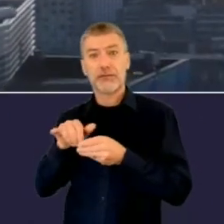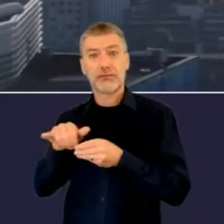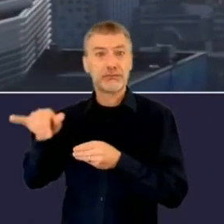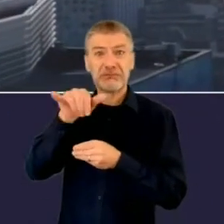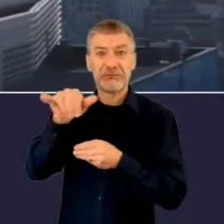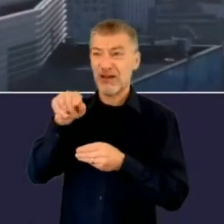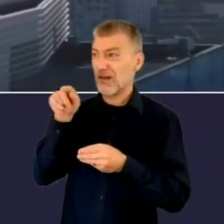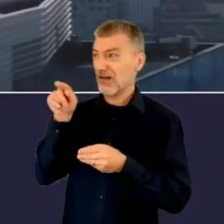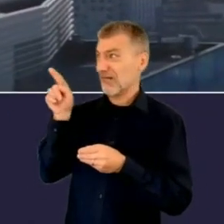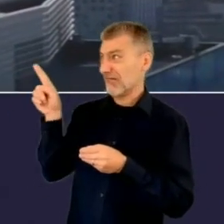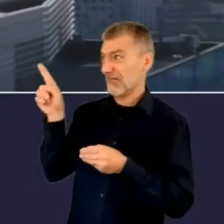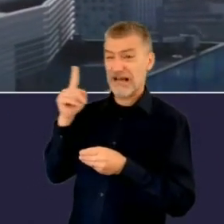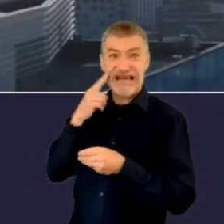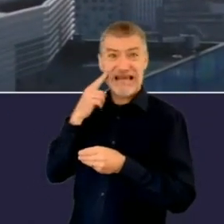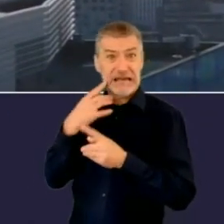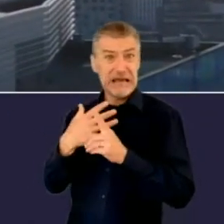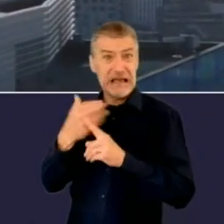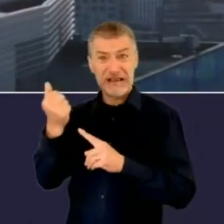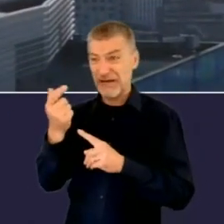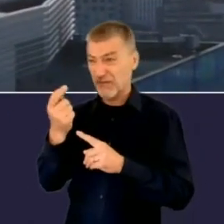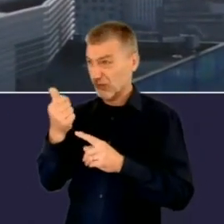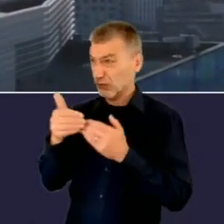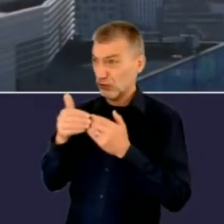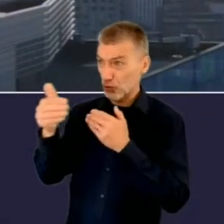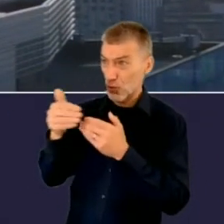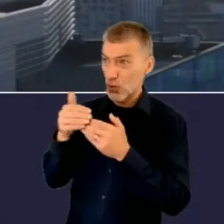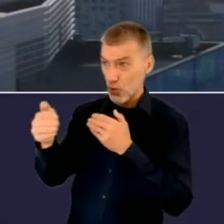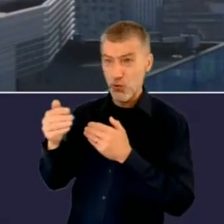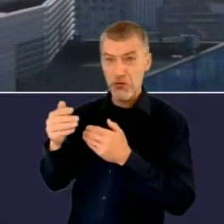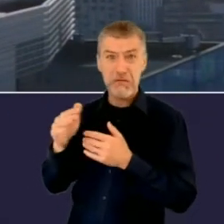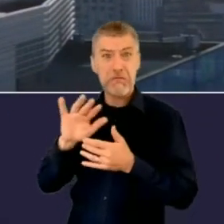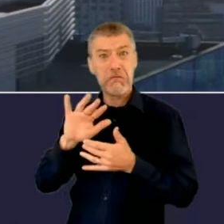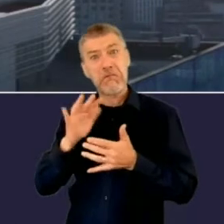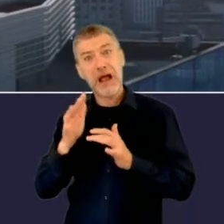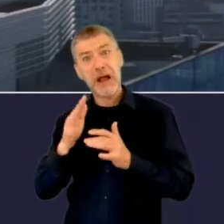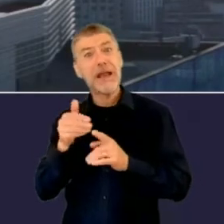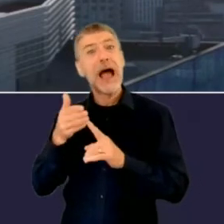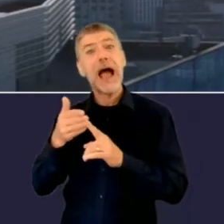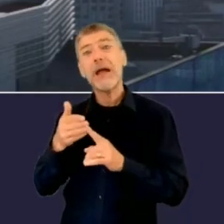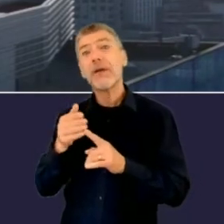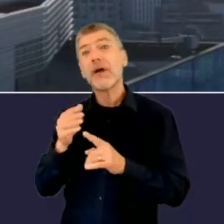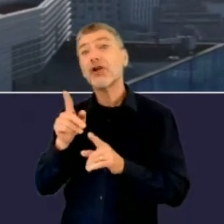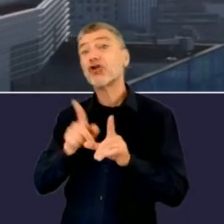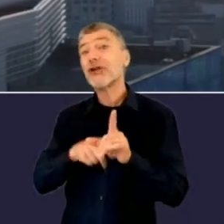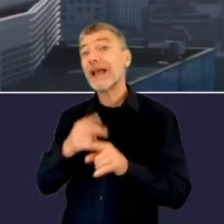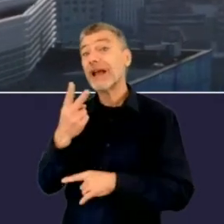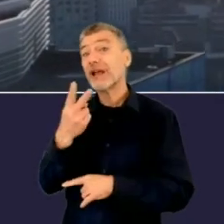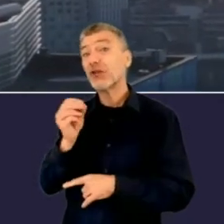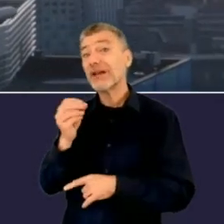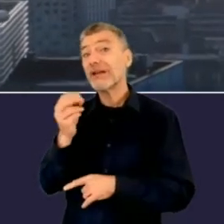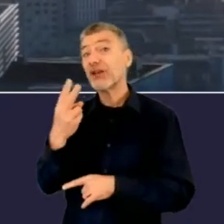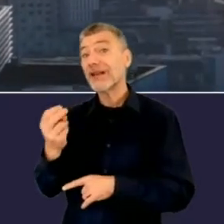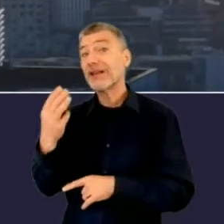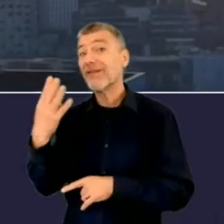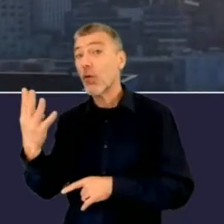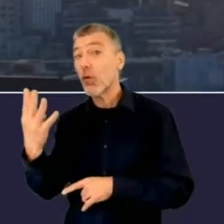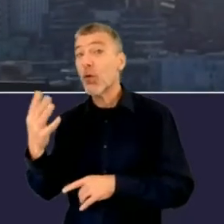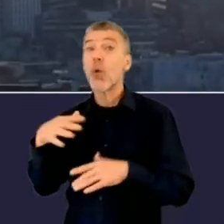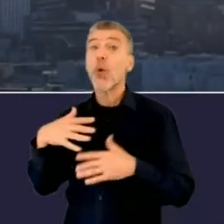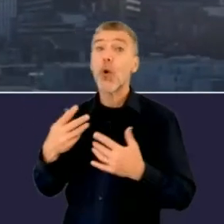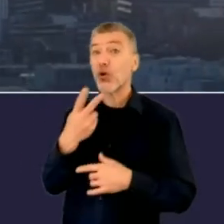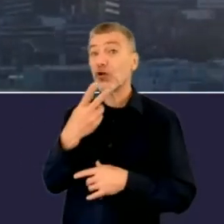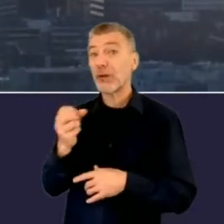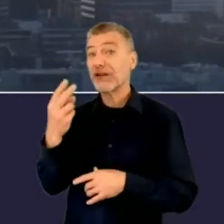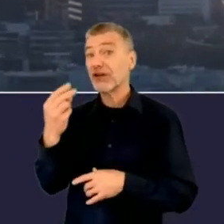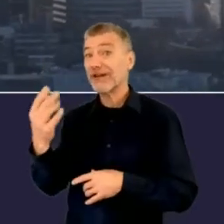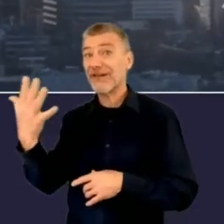is an aircraft that we want to have in the air into 2024, 2025. So before people have left school, going